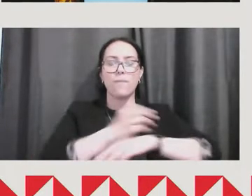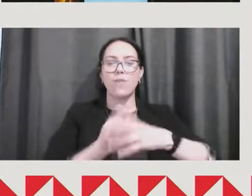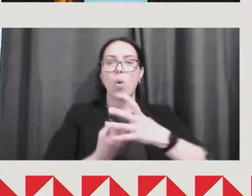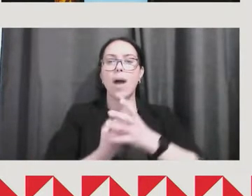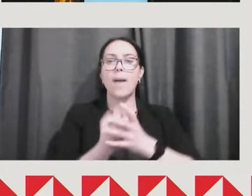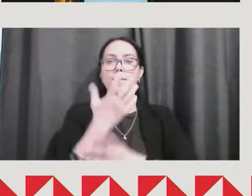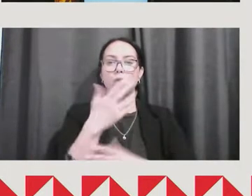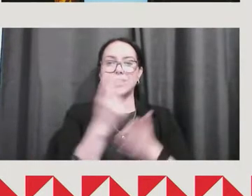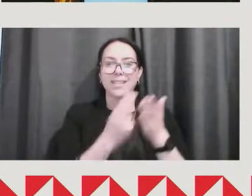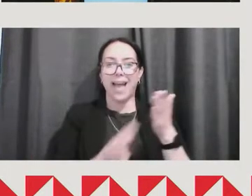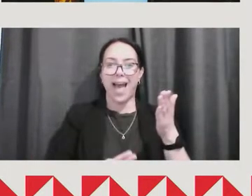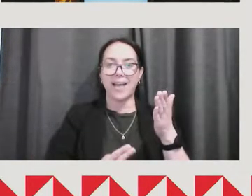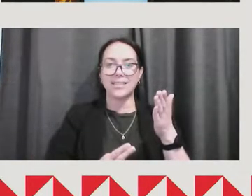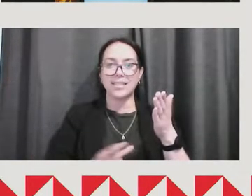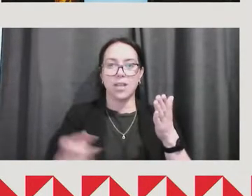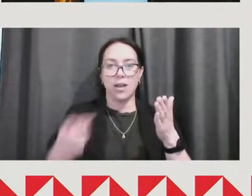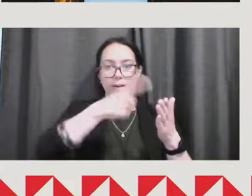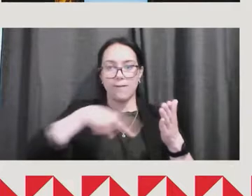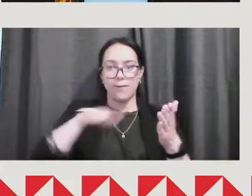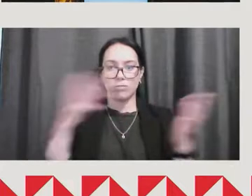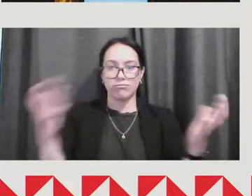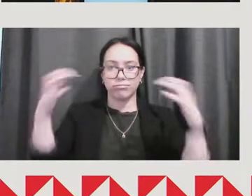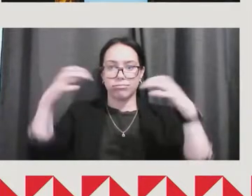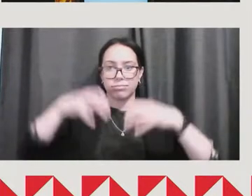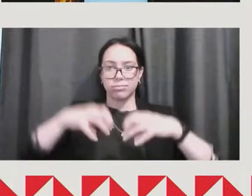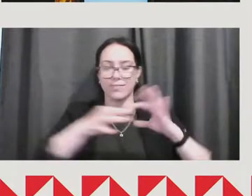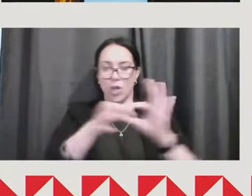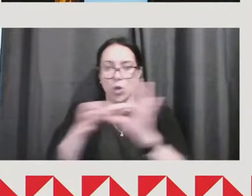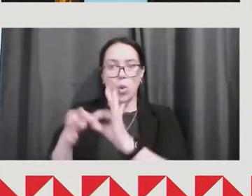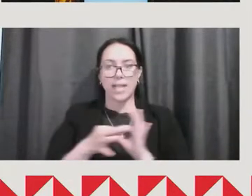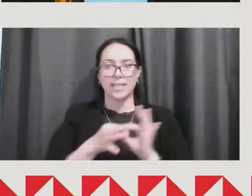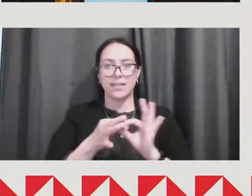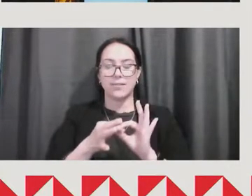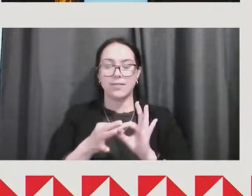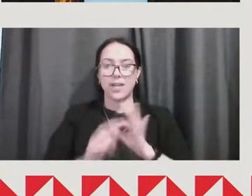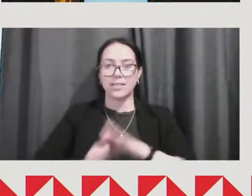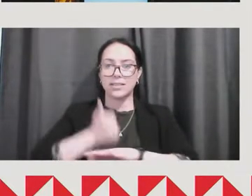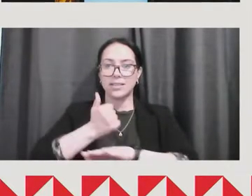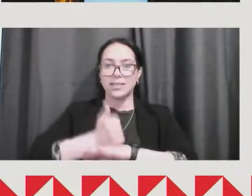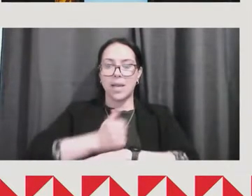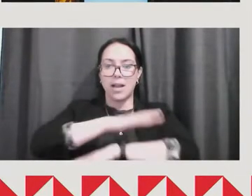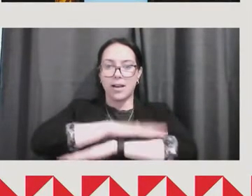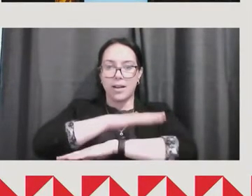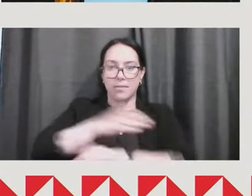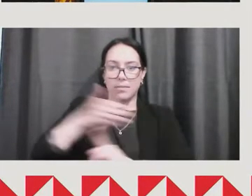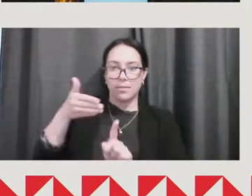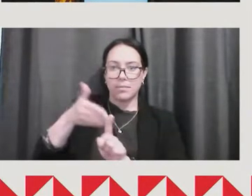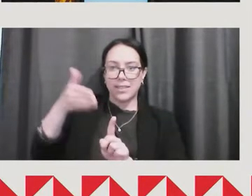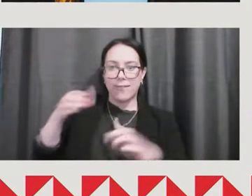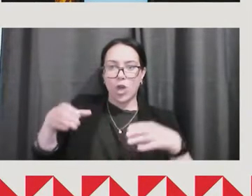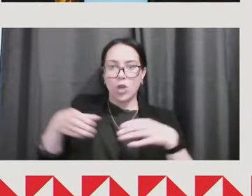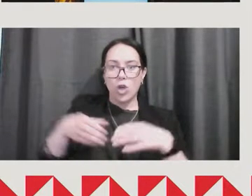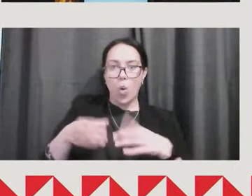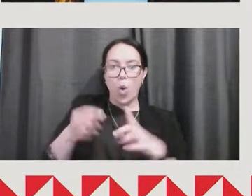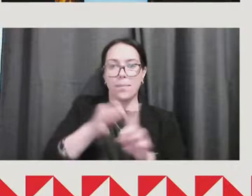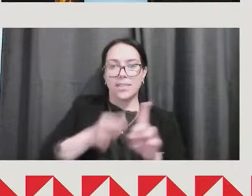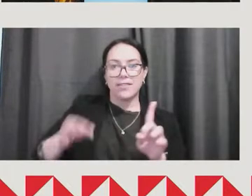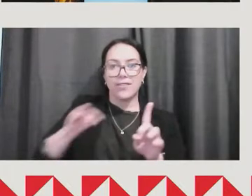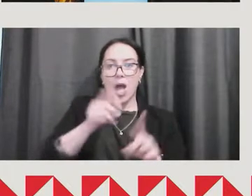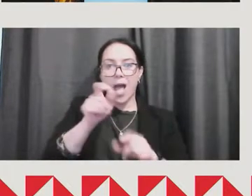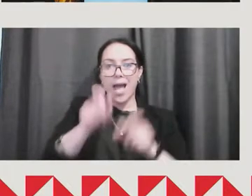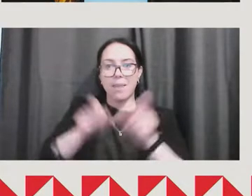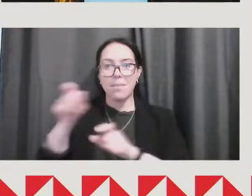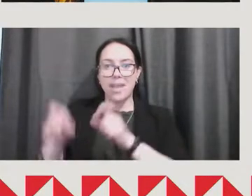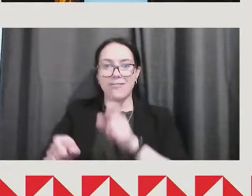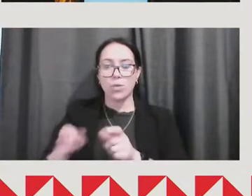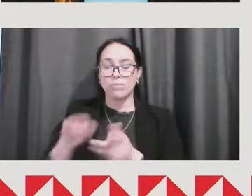come as a collective to create a platform where it's a specific cohort of Pacifica people and the funding has always been